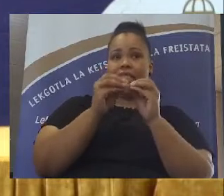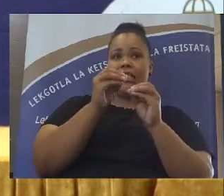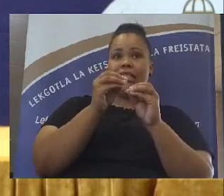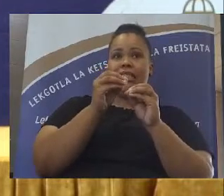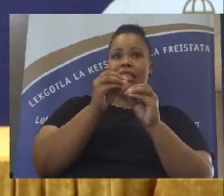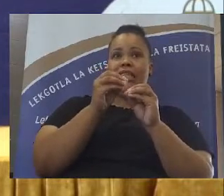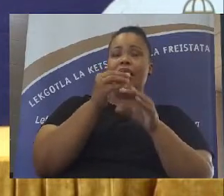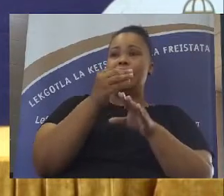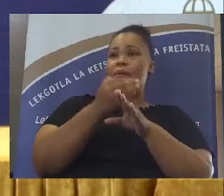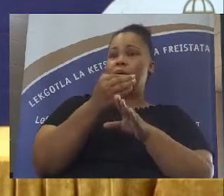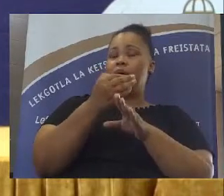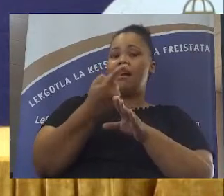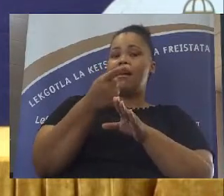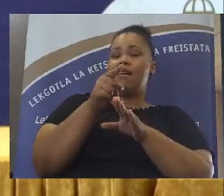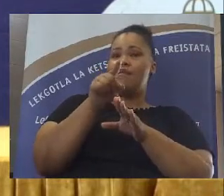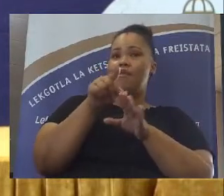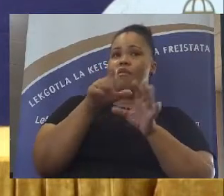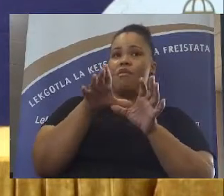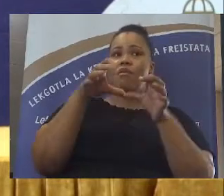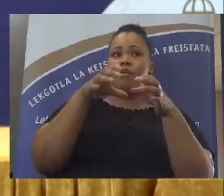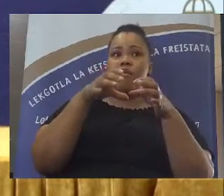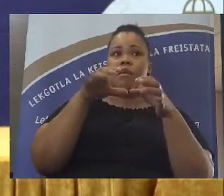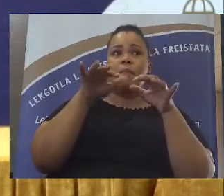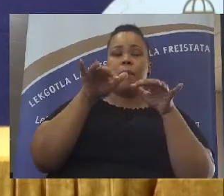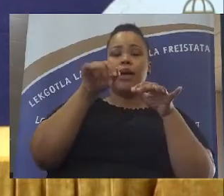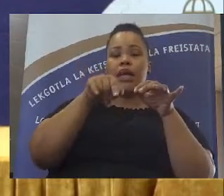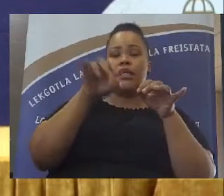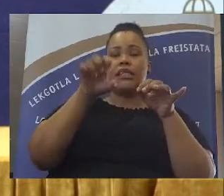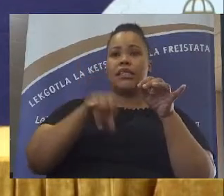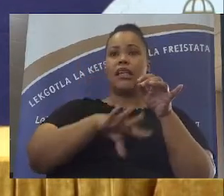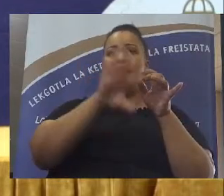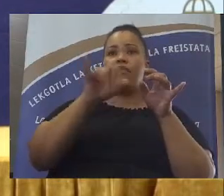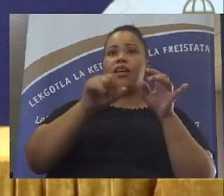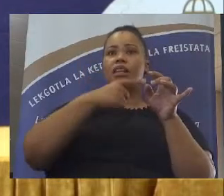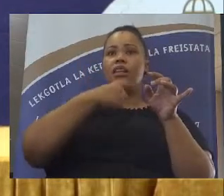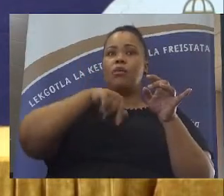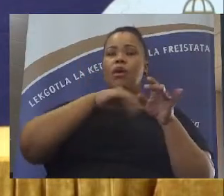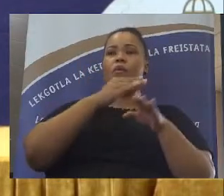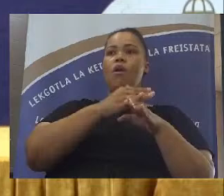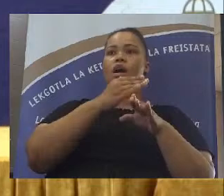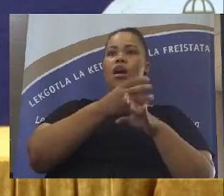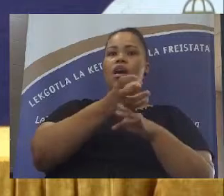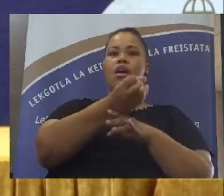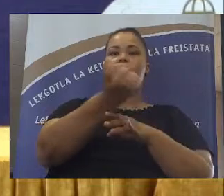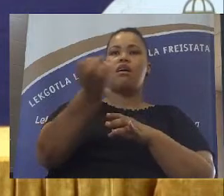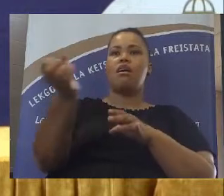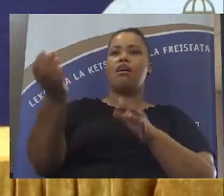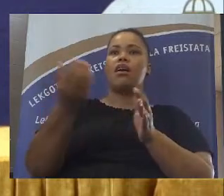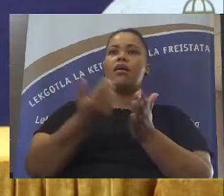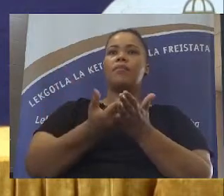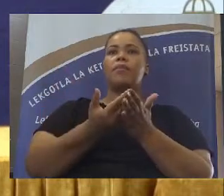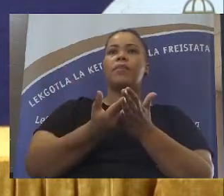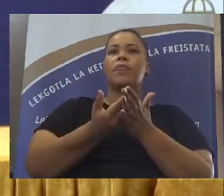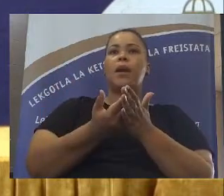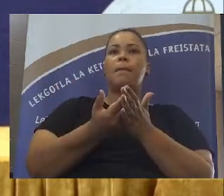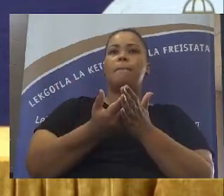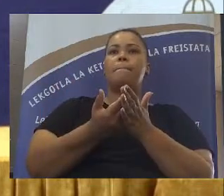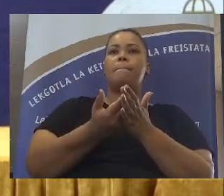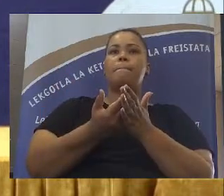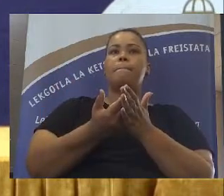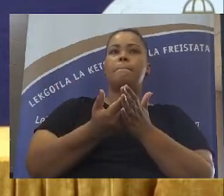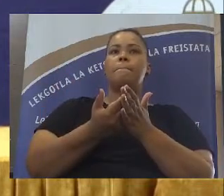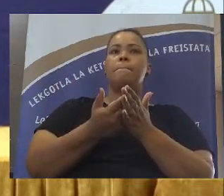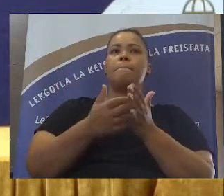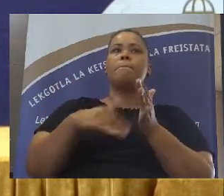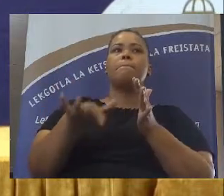work for the sector in South Africa, so that we can create the jobs and we can create the situation